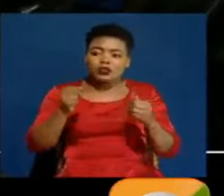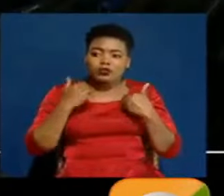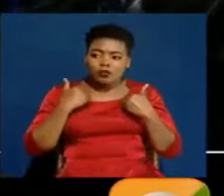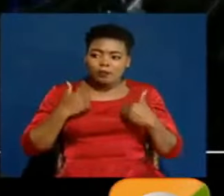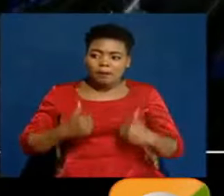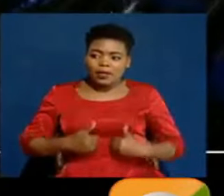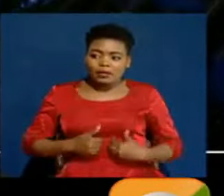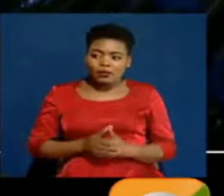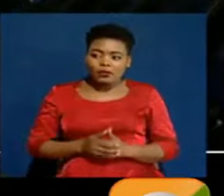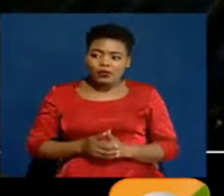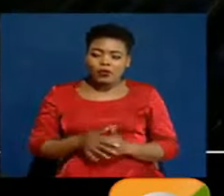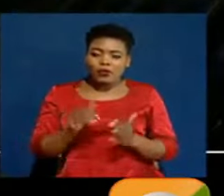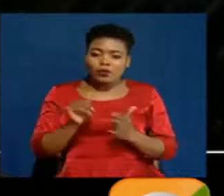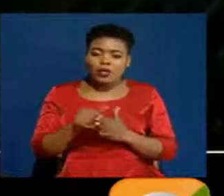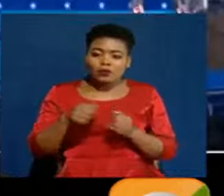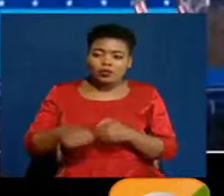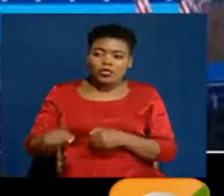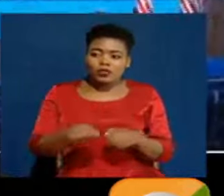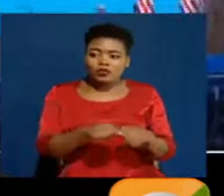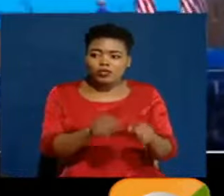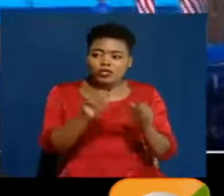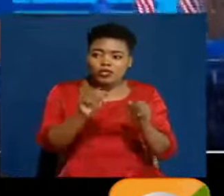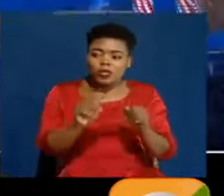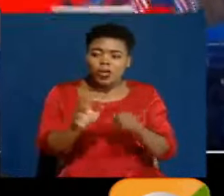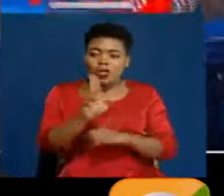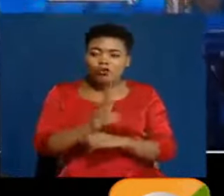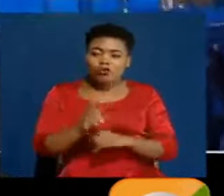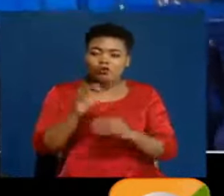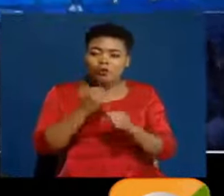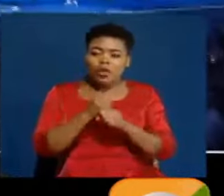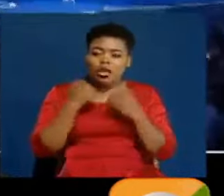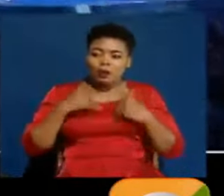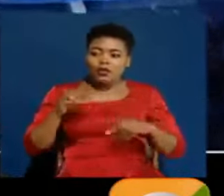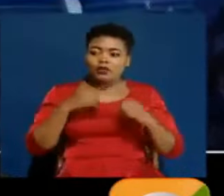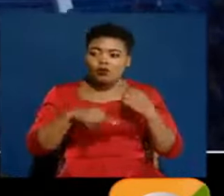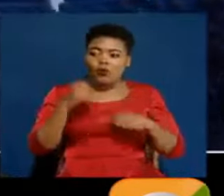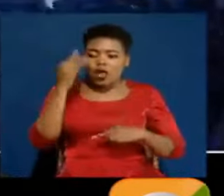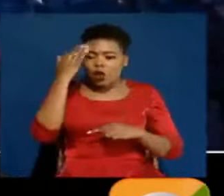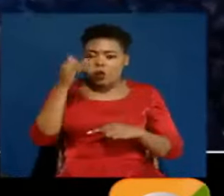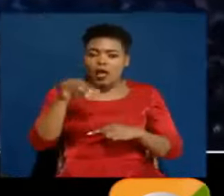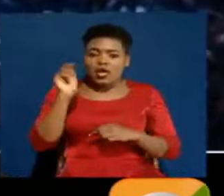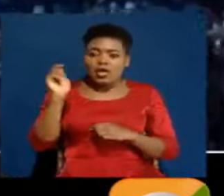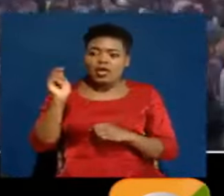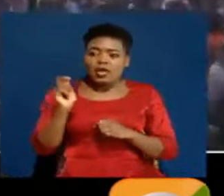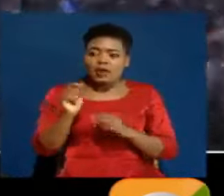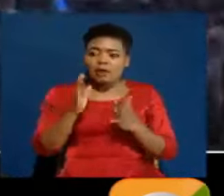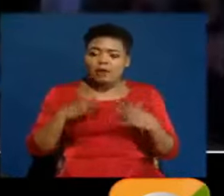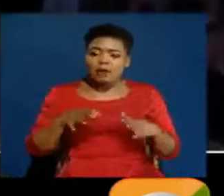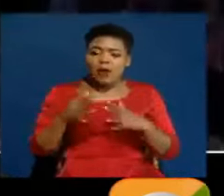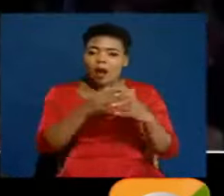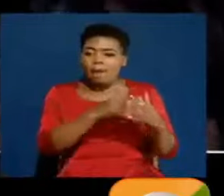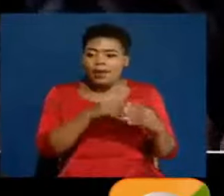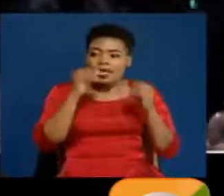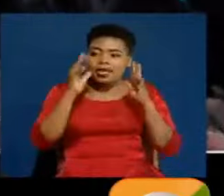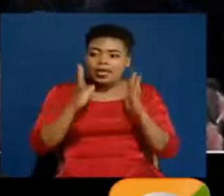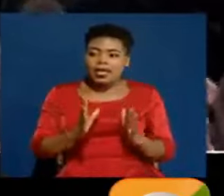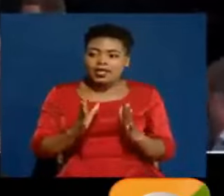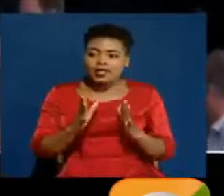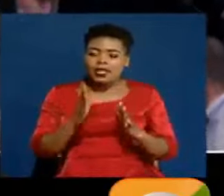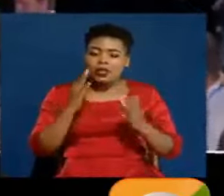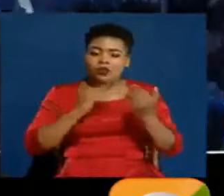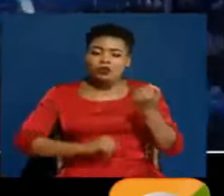that seemed to be a strategy, in my view, because the Republicans invested in the issue of Biden's age